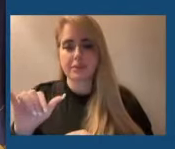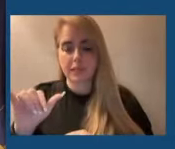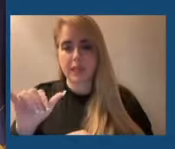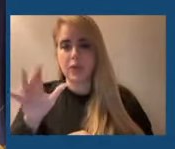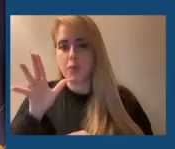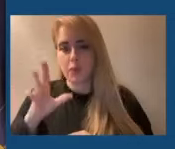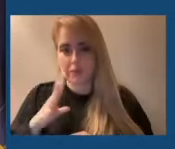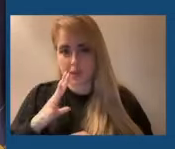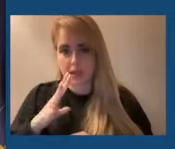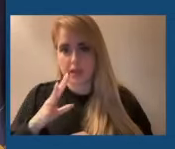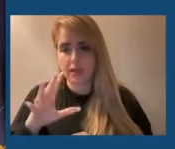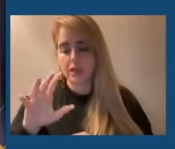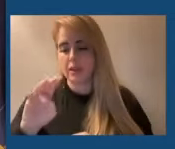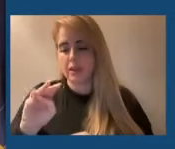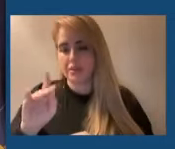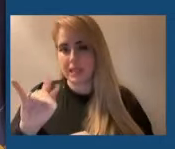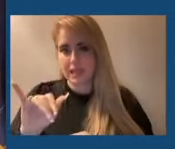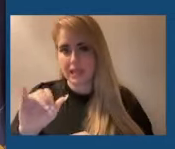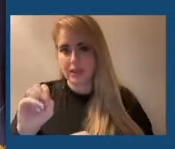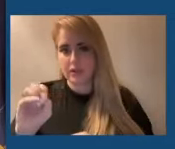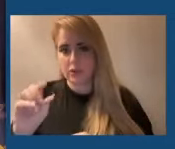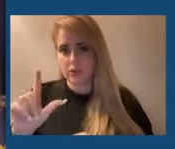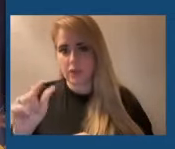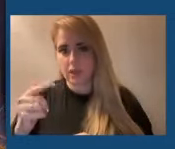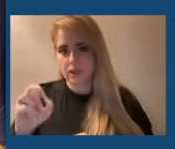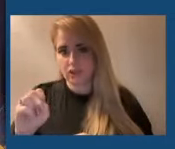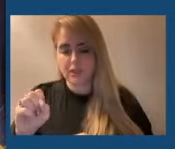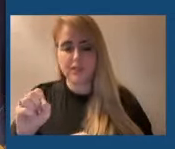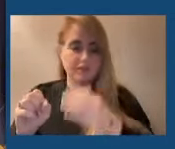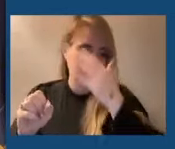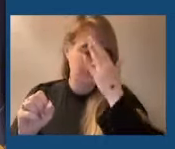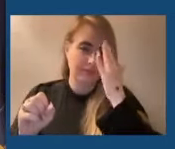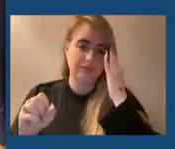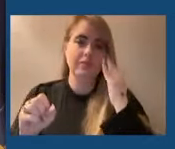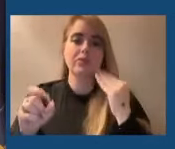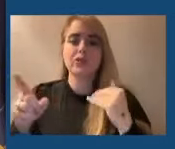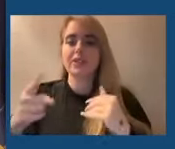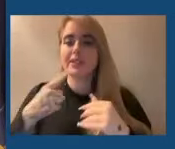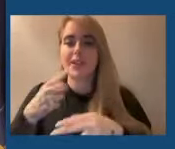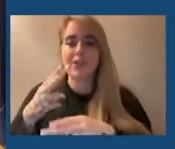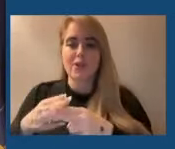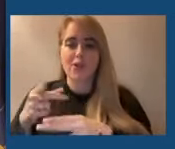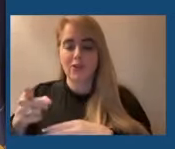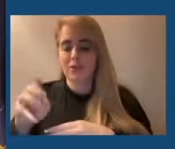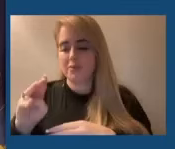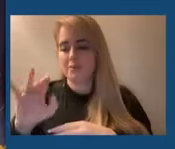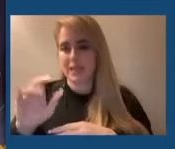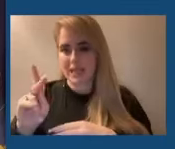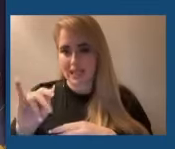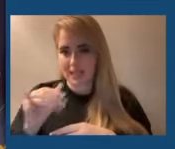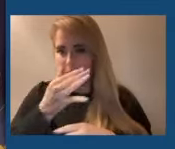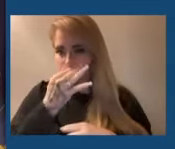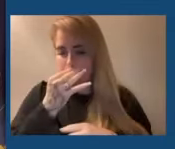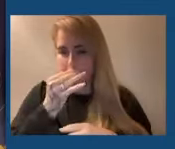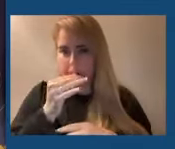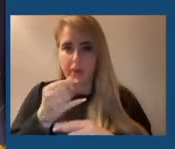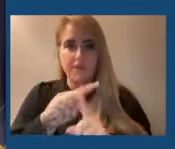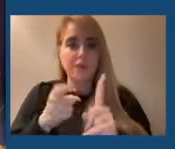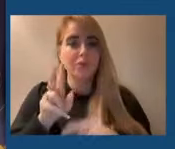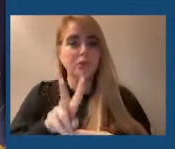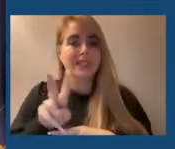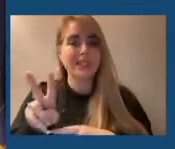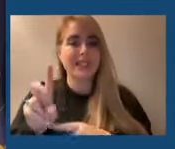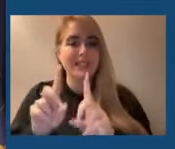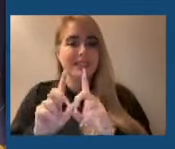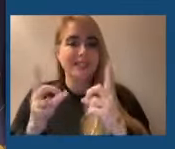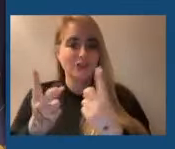Assemblywoman Mickey Salages. I was going to say Mikael, but she says everybody calls me Mickey. Assemblywoman from the 22nd District.